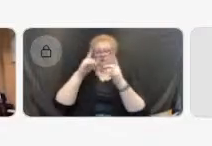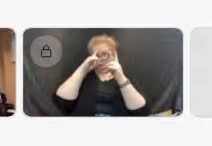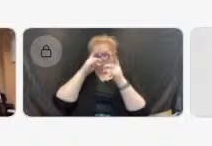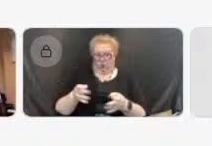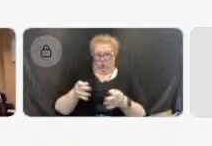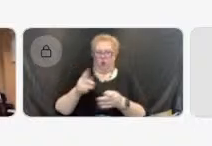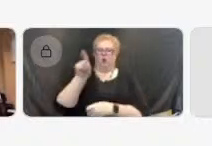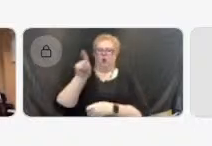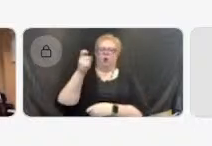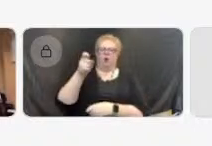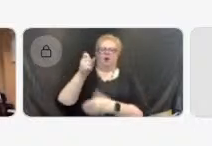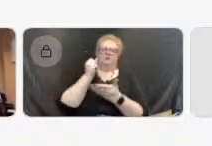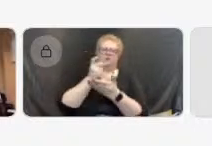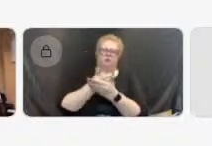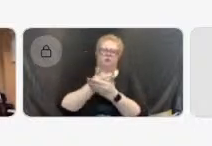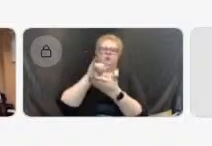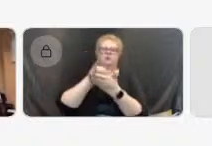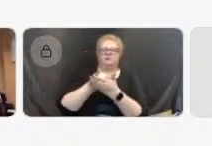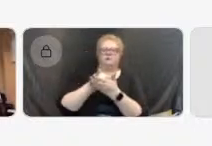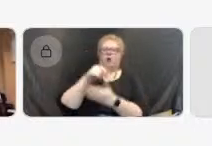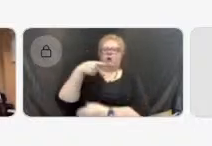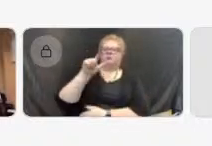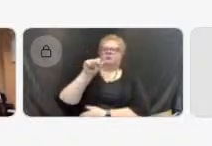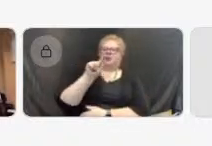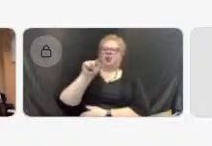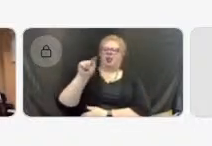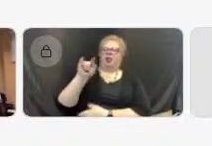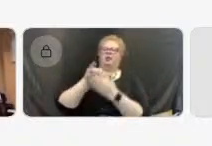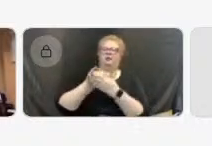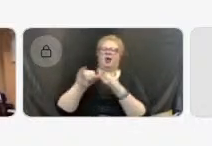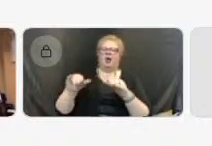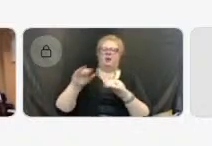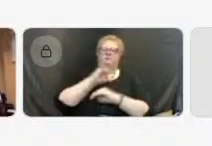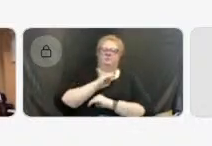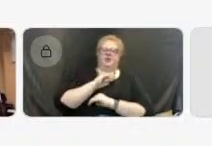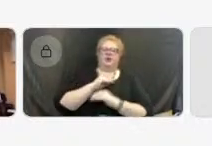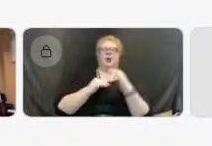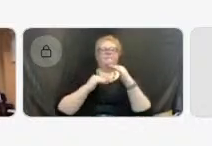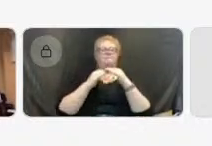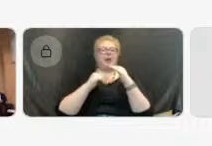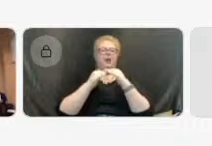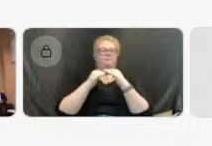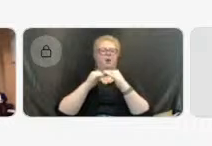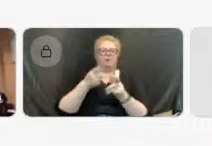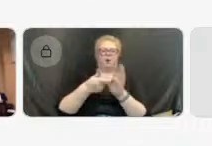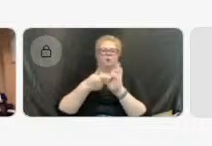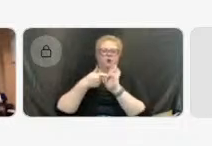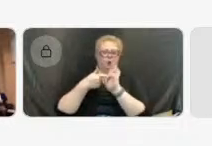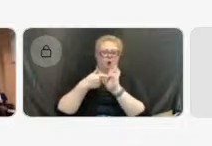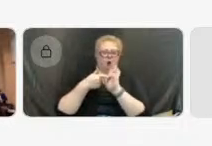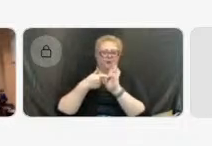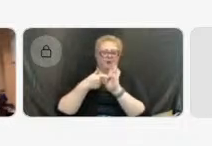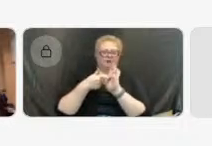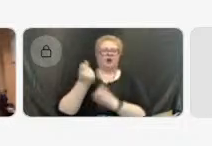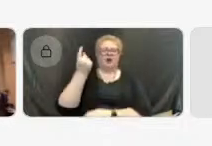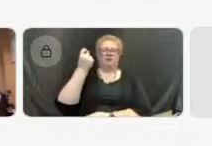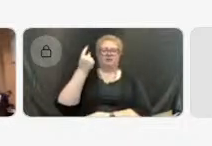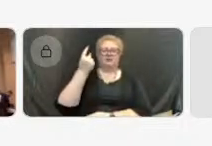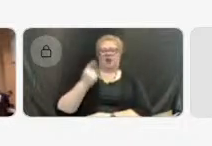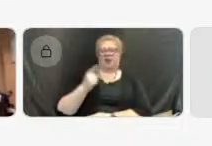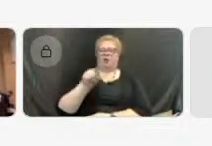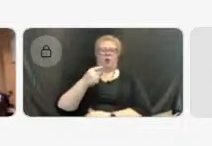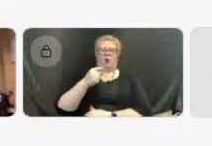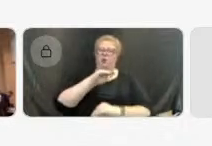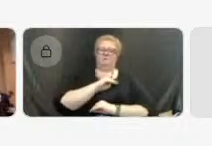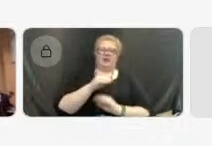approve preliminary plats that, quote, meet the minimum requirements. Again, only meeting the minimum